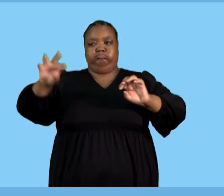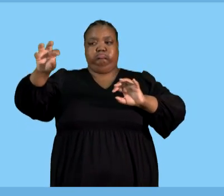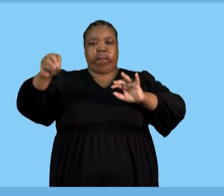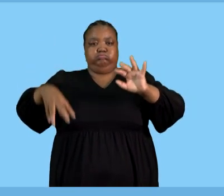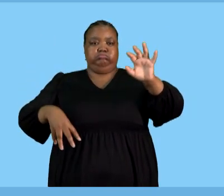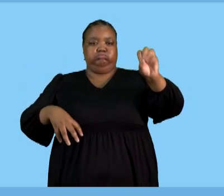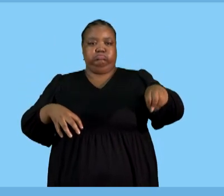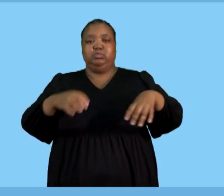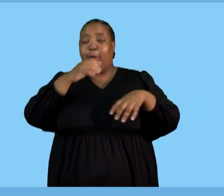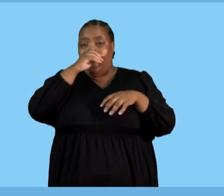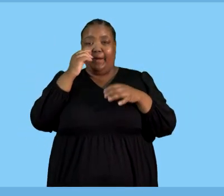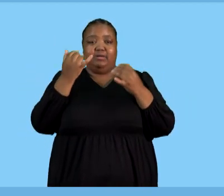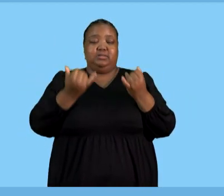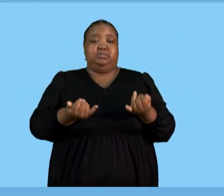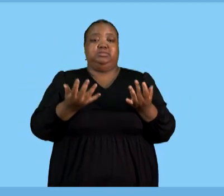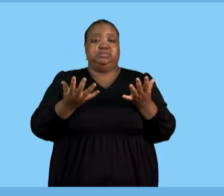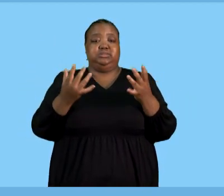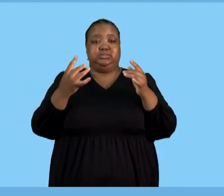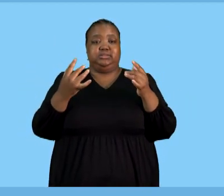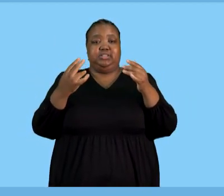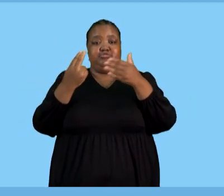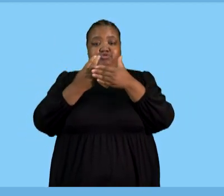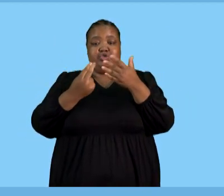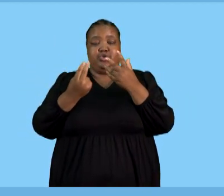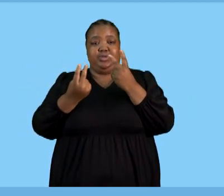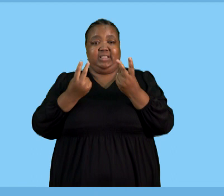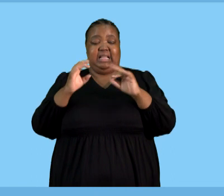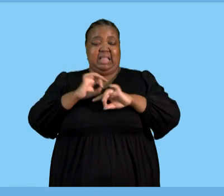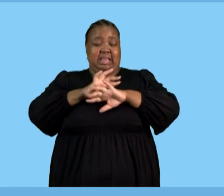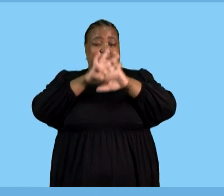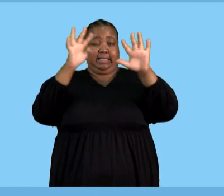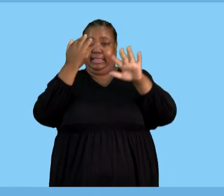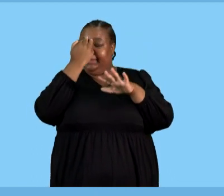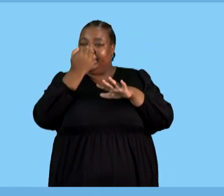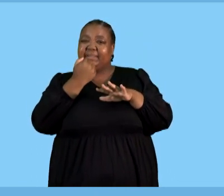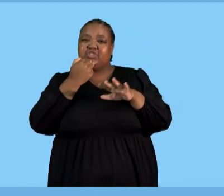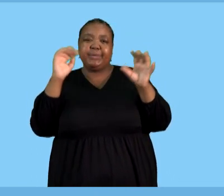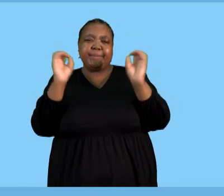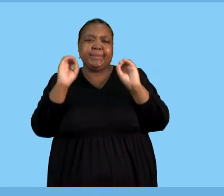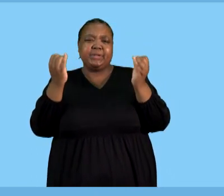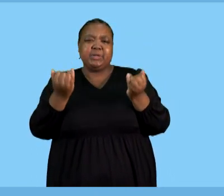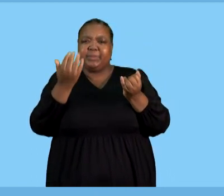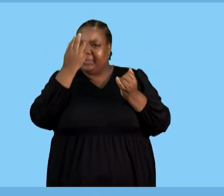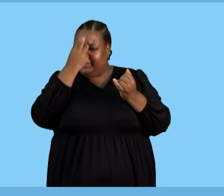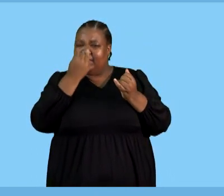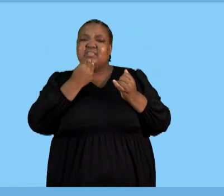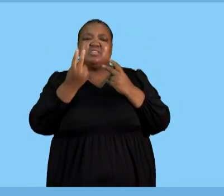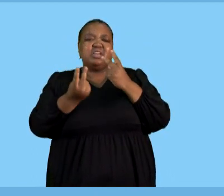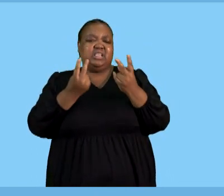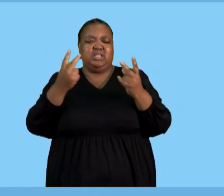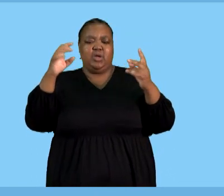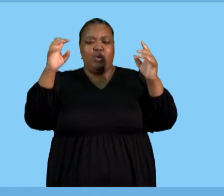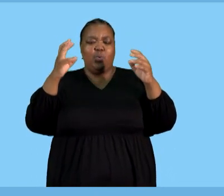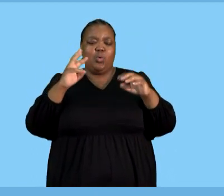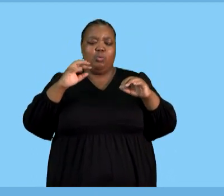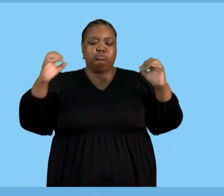particular diagram here, or this particular scenario, doesn't give us a clear picture. We can even see from the picture here that the water is rippled.